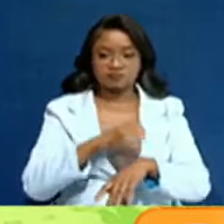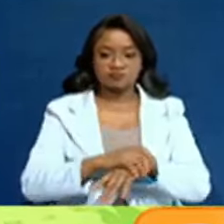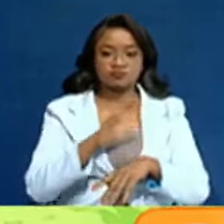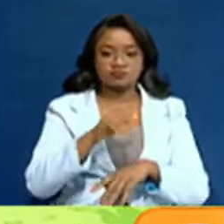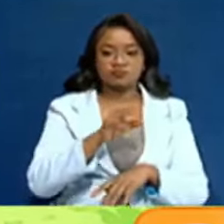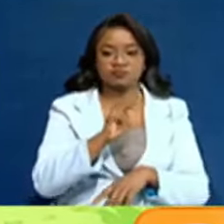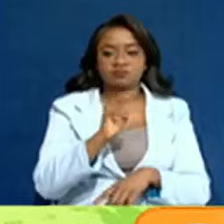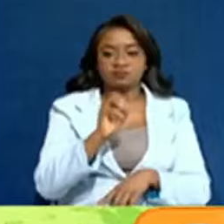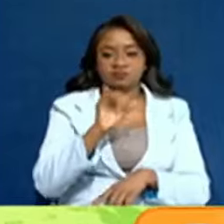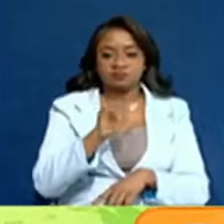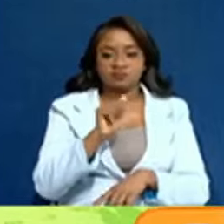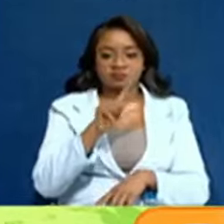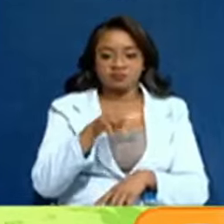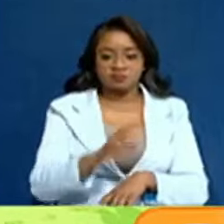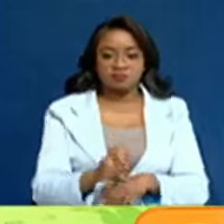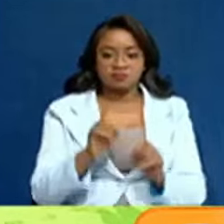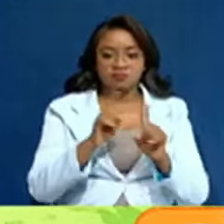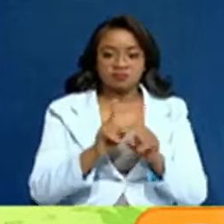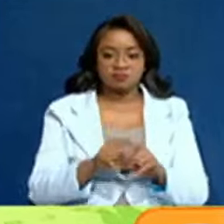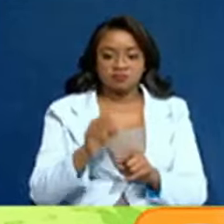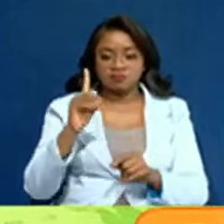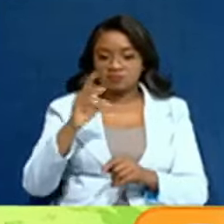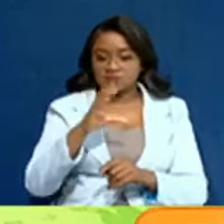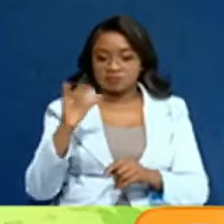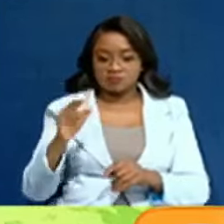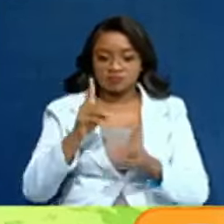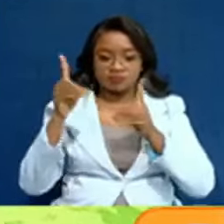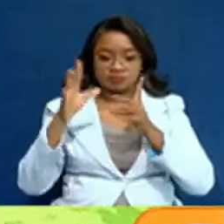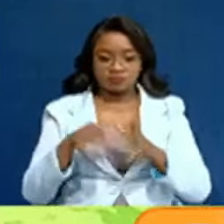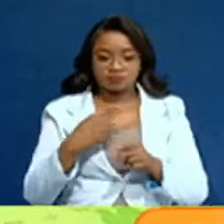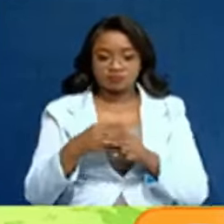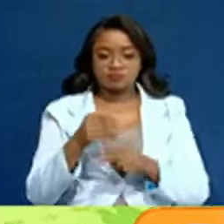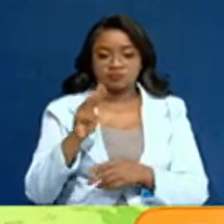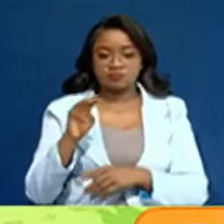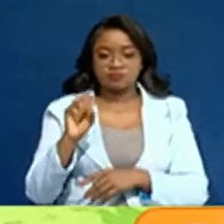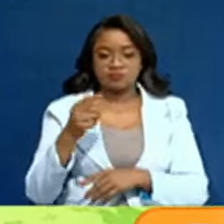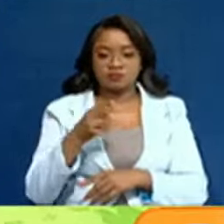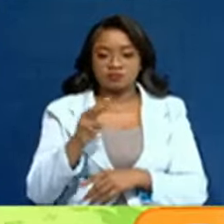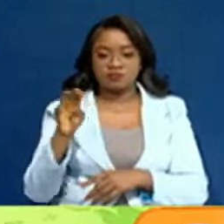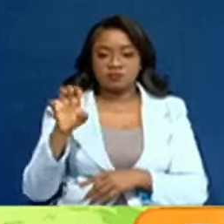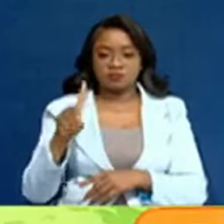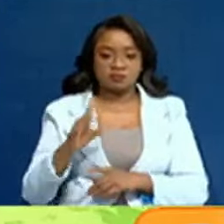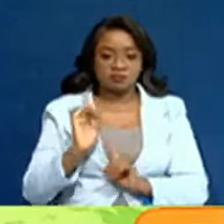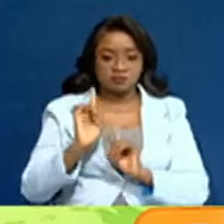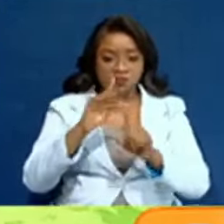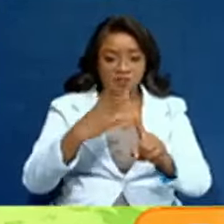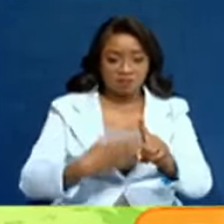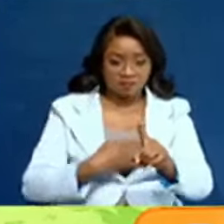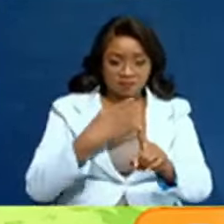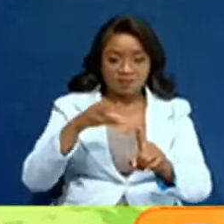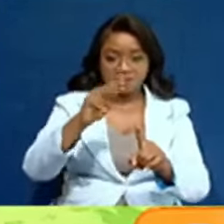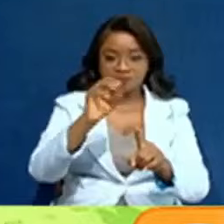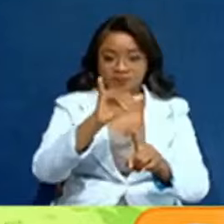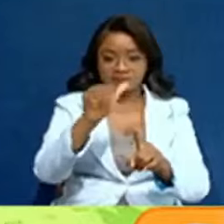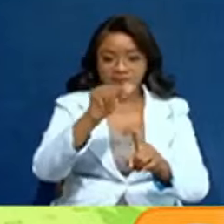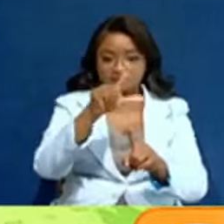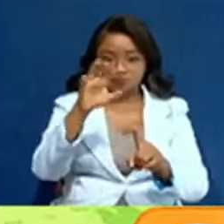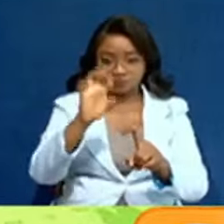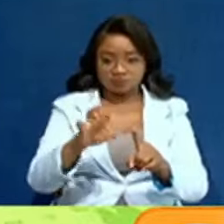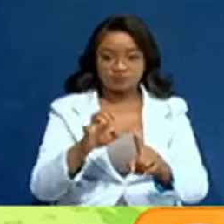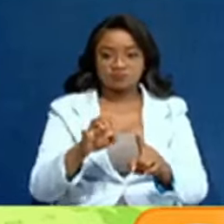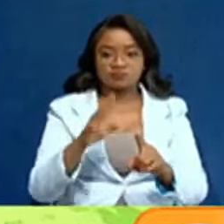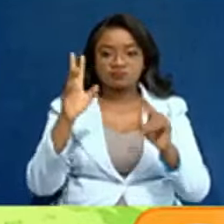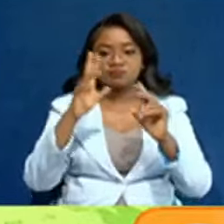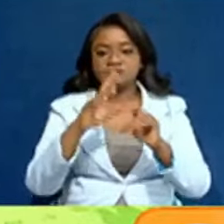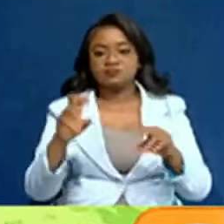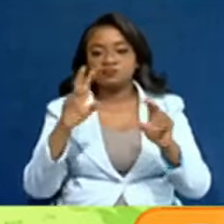General of Police Gilbert Masengeli and DCI Director Mohamed Amin visited Moyale today, that is Thursday, to oversee the search at